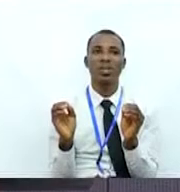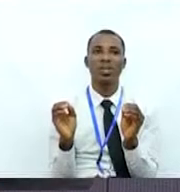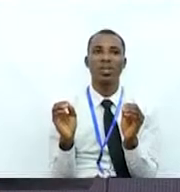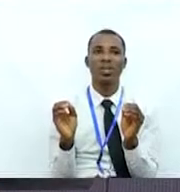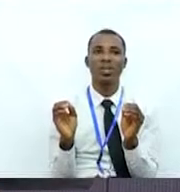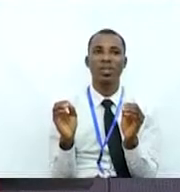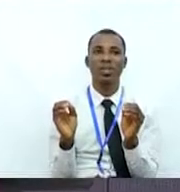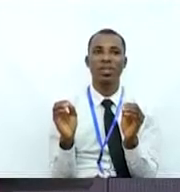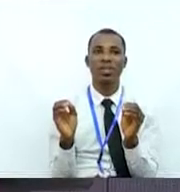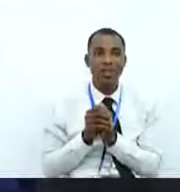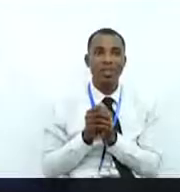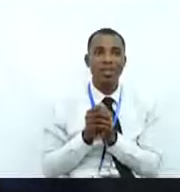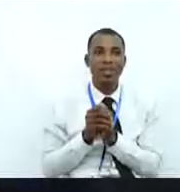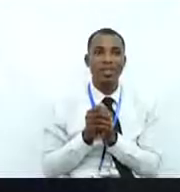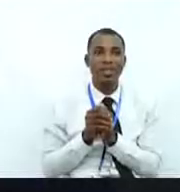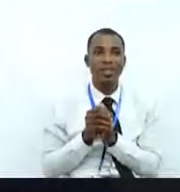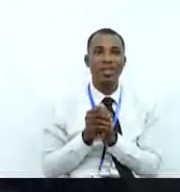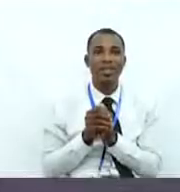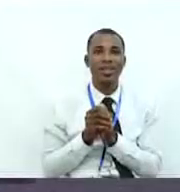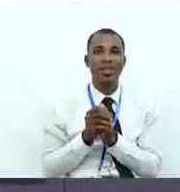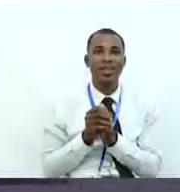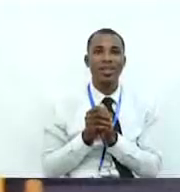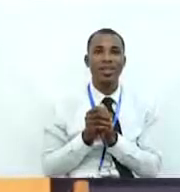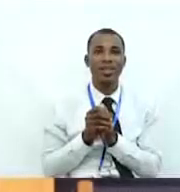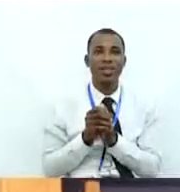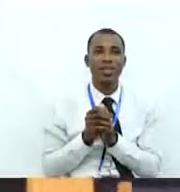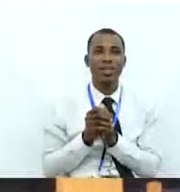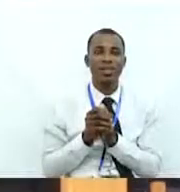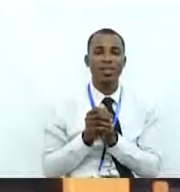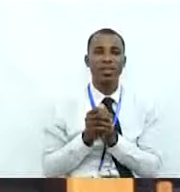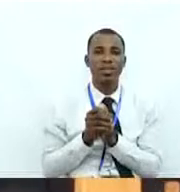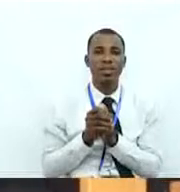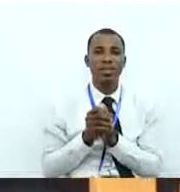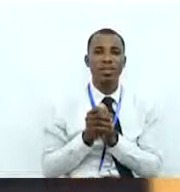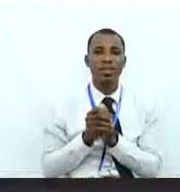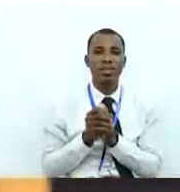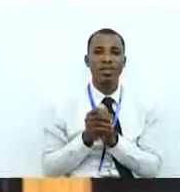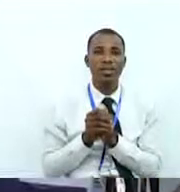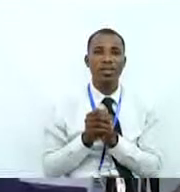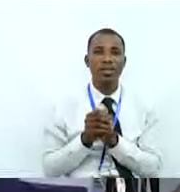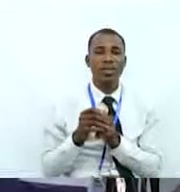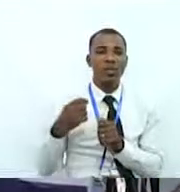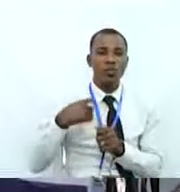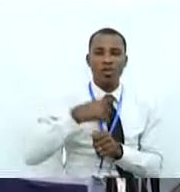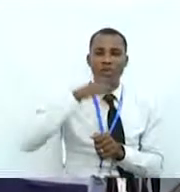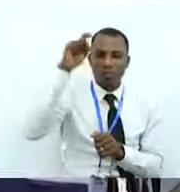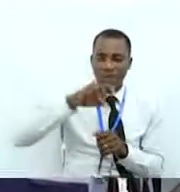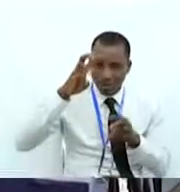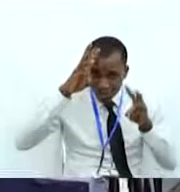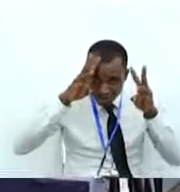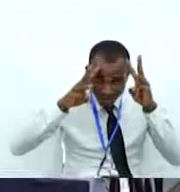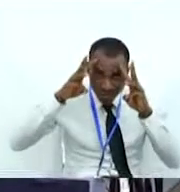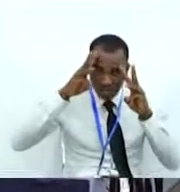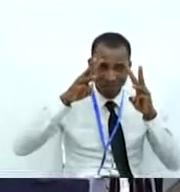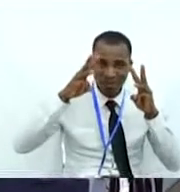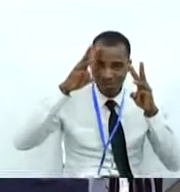disqualified on our land. We must say this in tears. We must be worried as a church